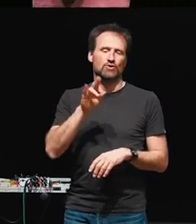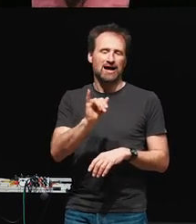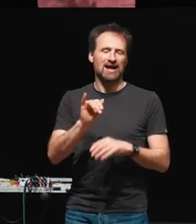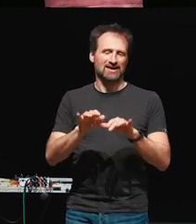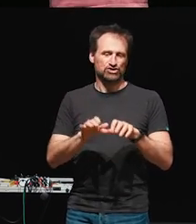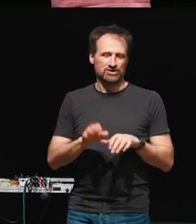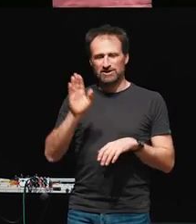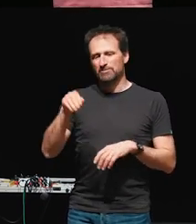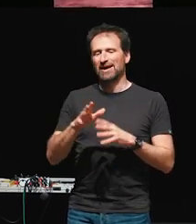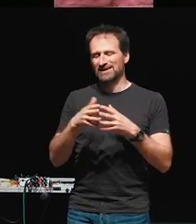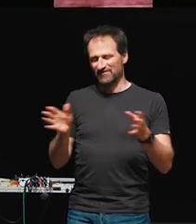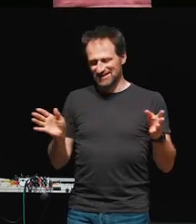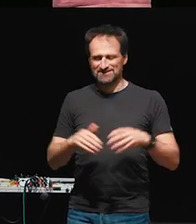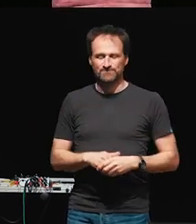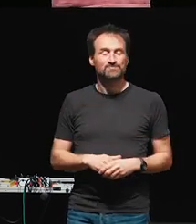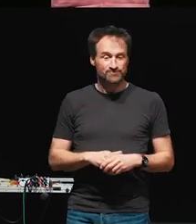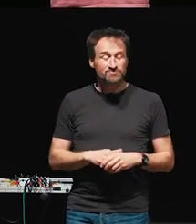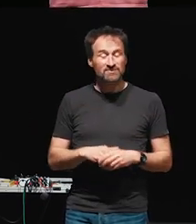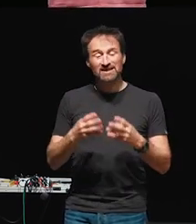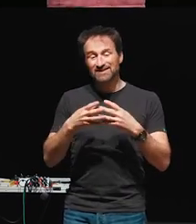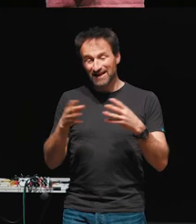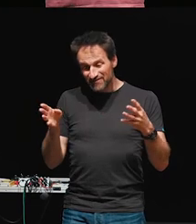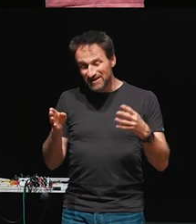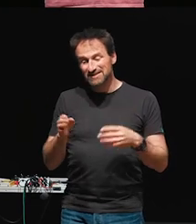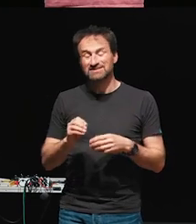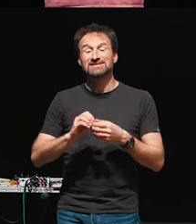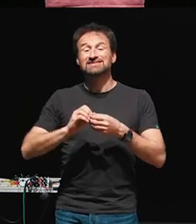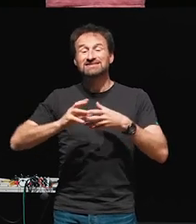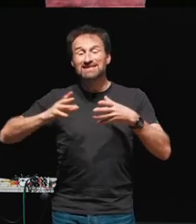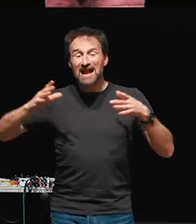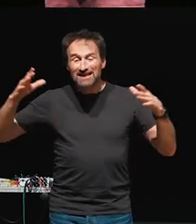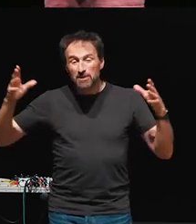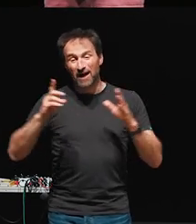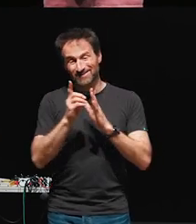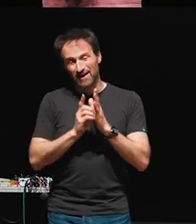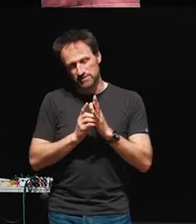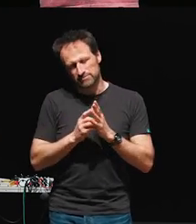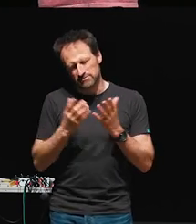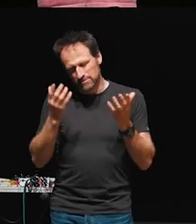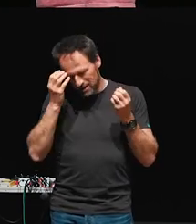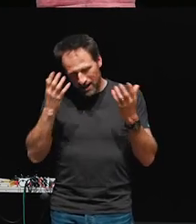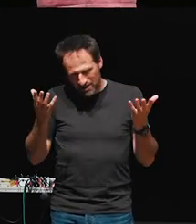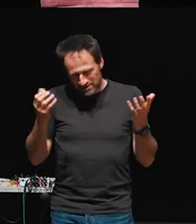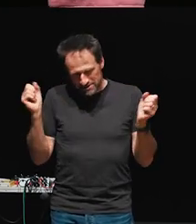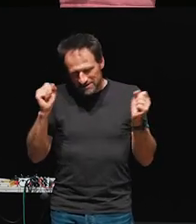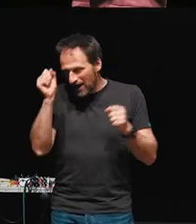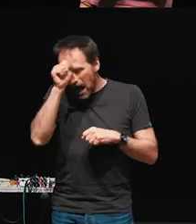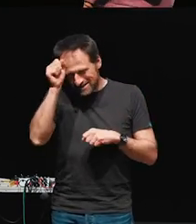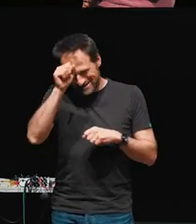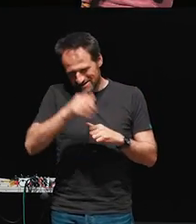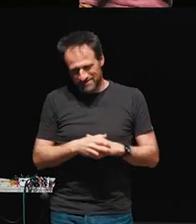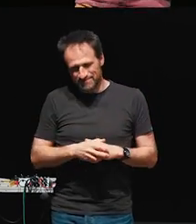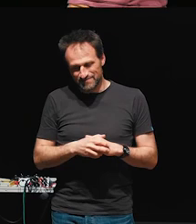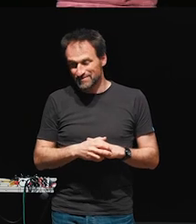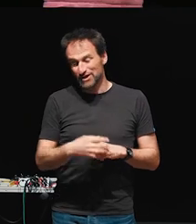tools. And we deal with a lot of data, like Netflix-scale data. It's tremendous. And this little guy